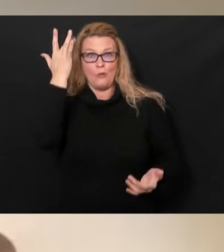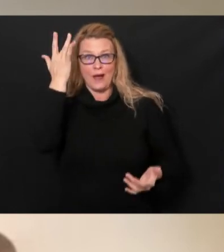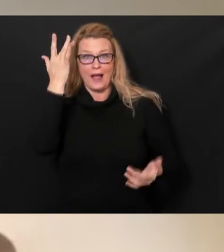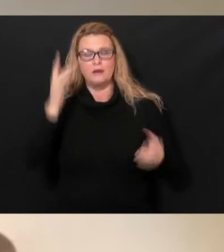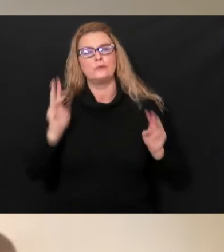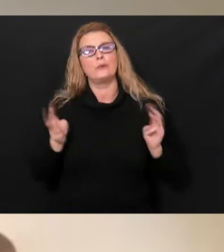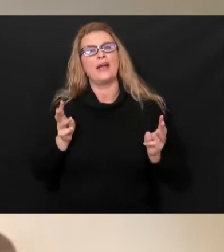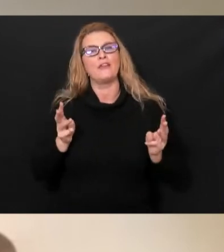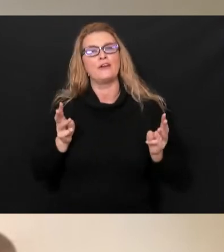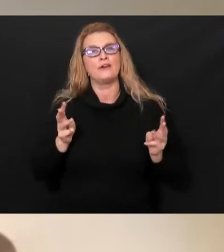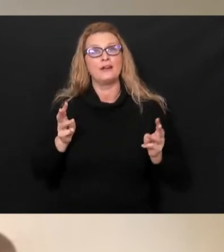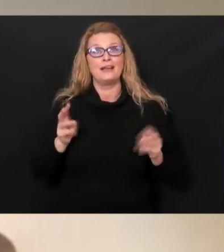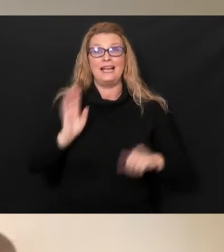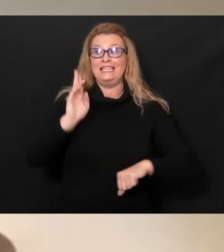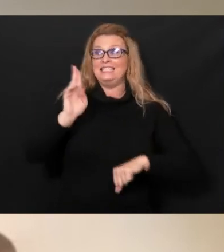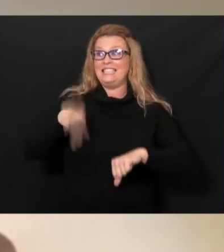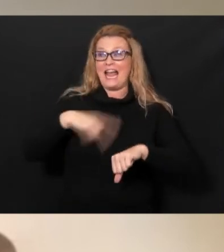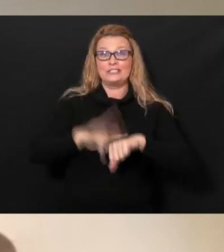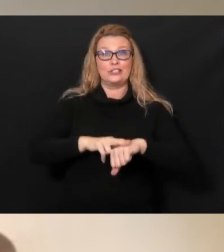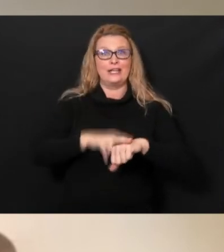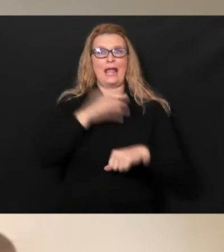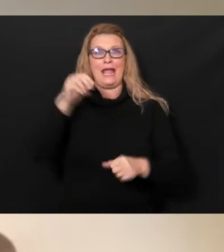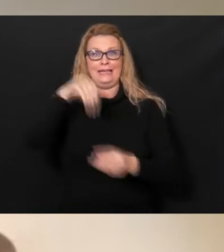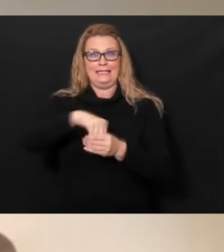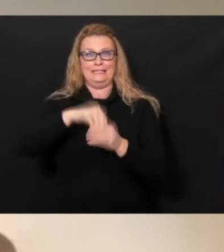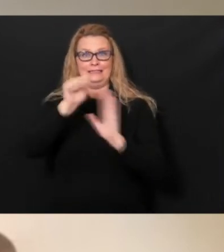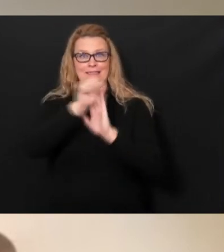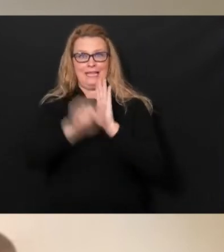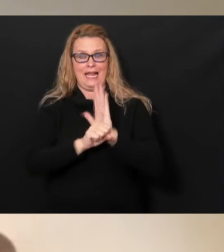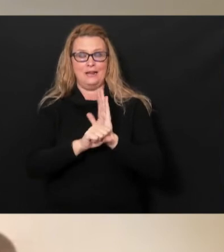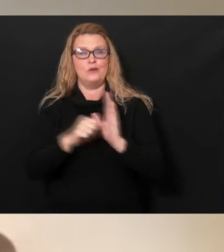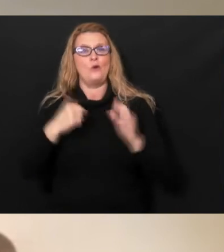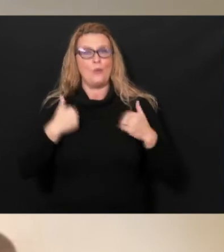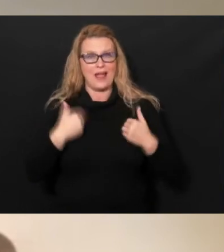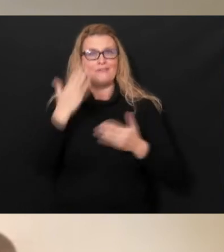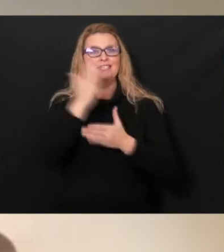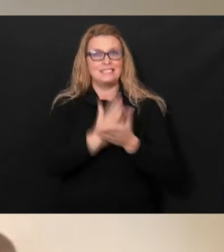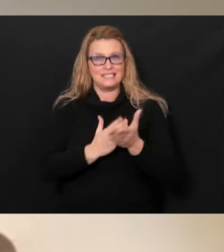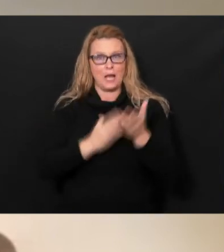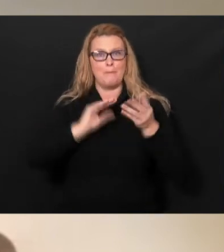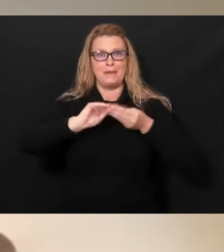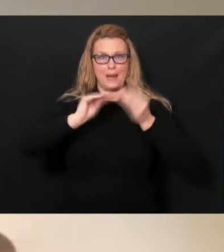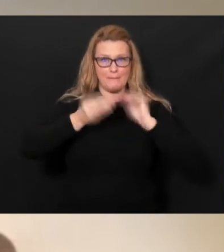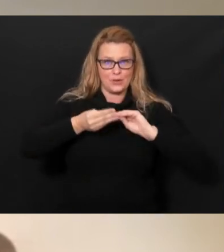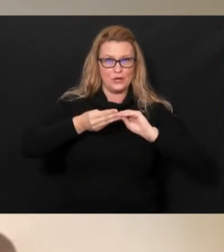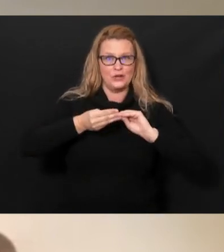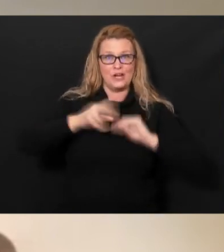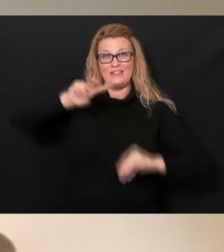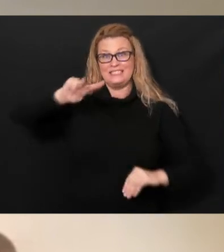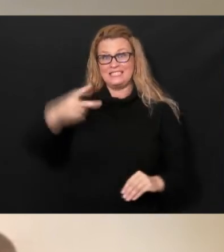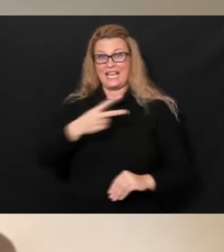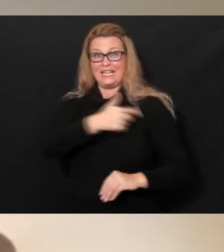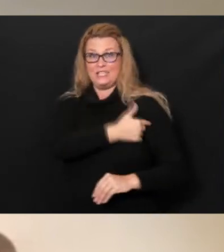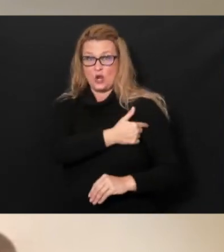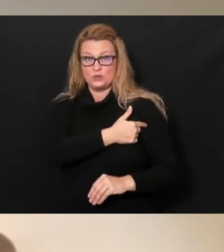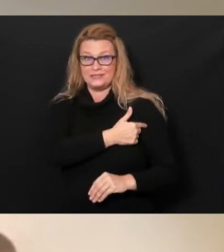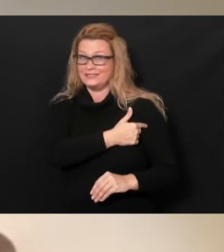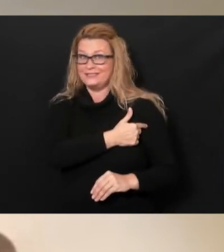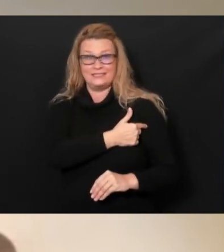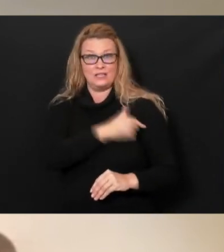both nationally and in the state. We do have some number of second doses that will